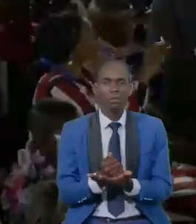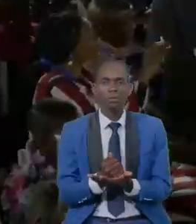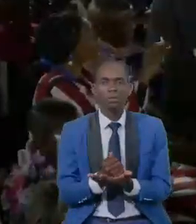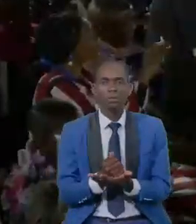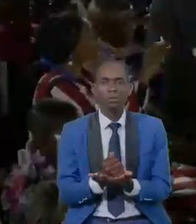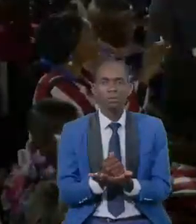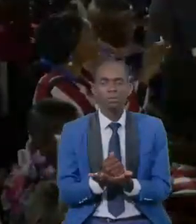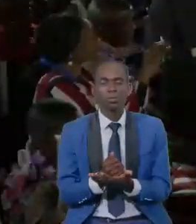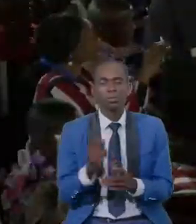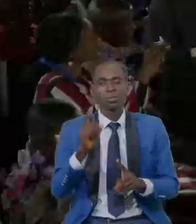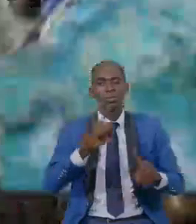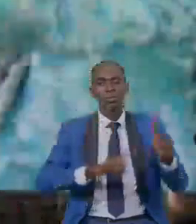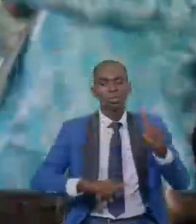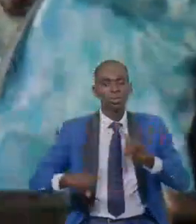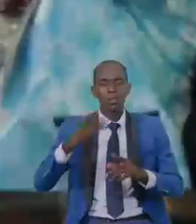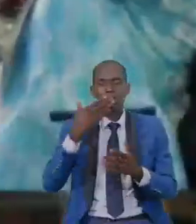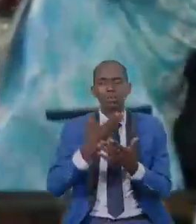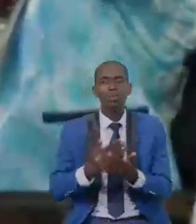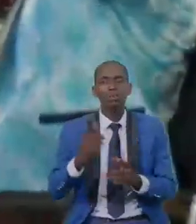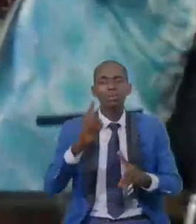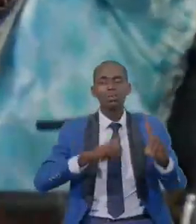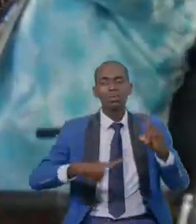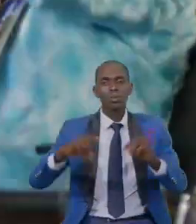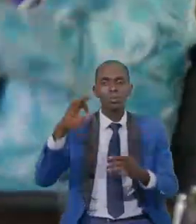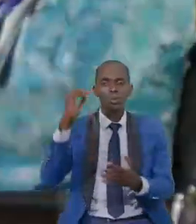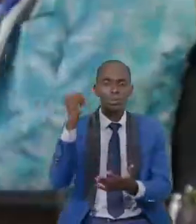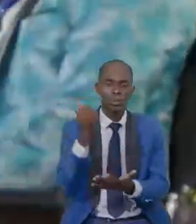Give me a good amen.